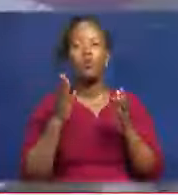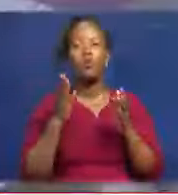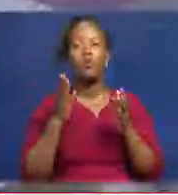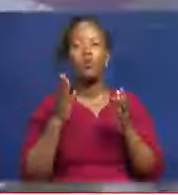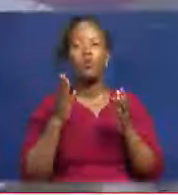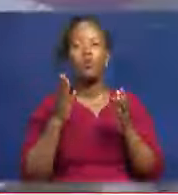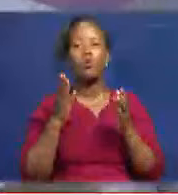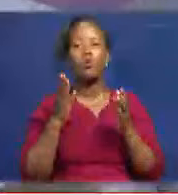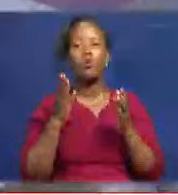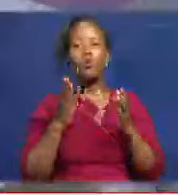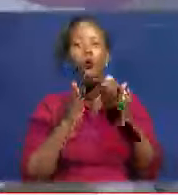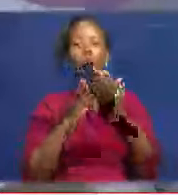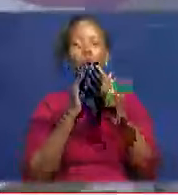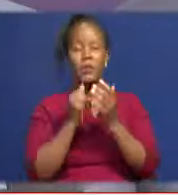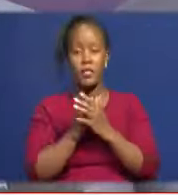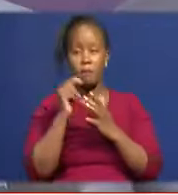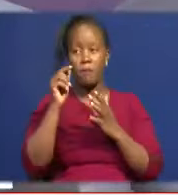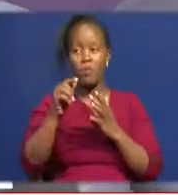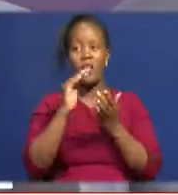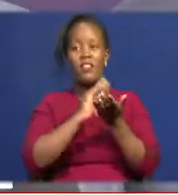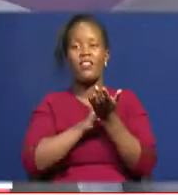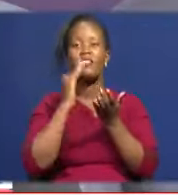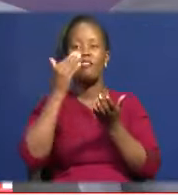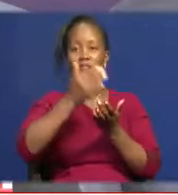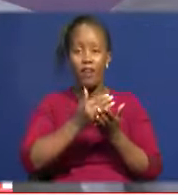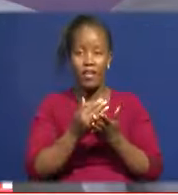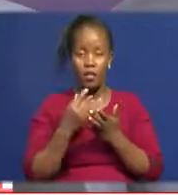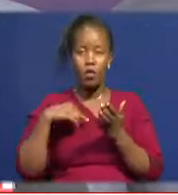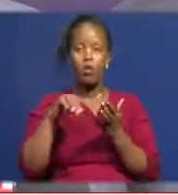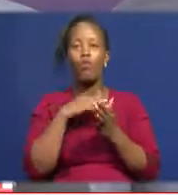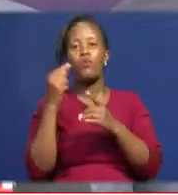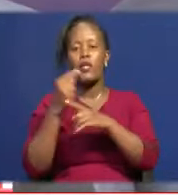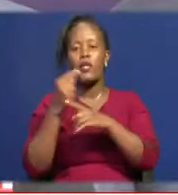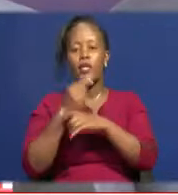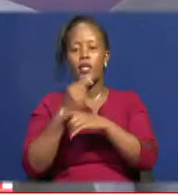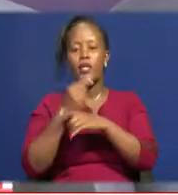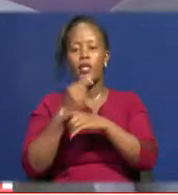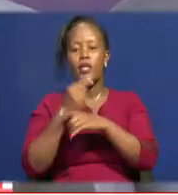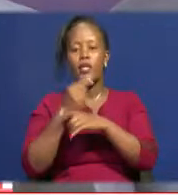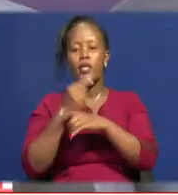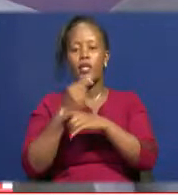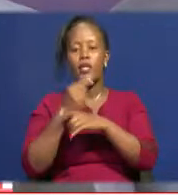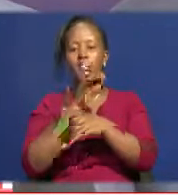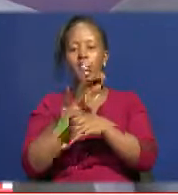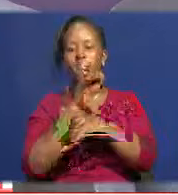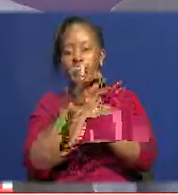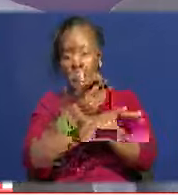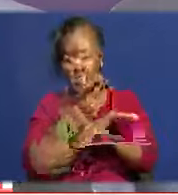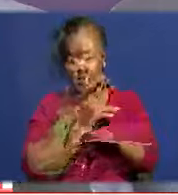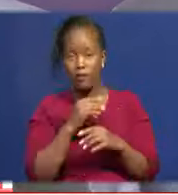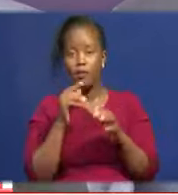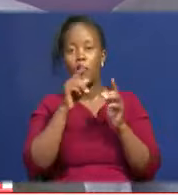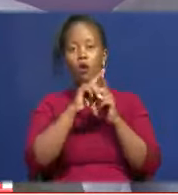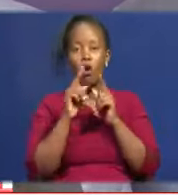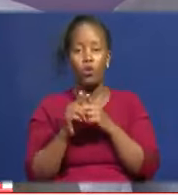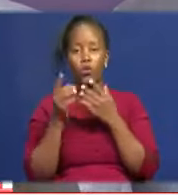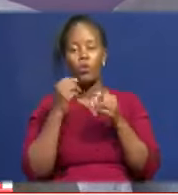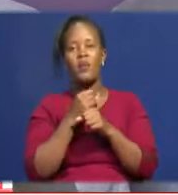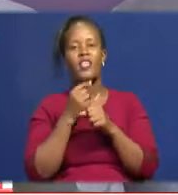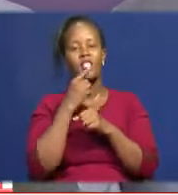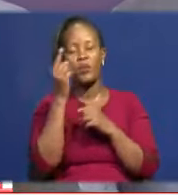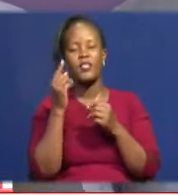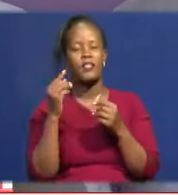approach. Going to sensitize and train the beneficiaries, basically de-risking the